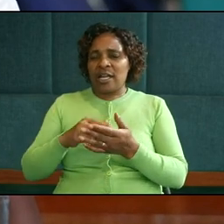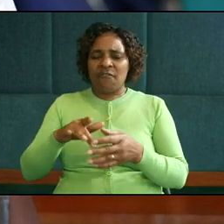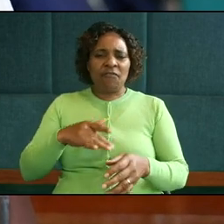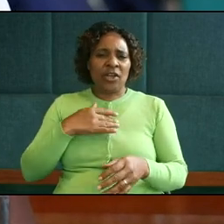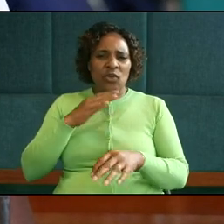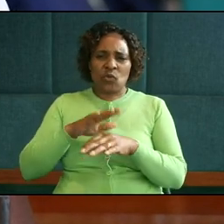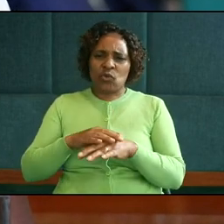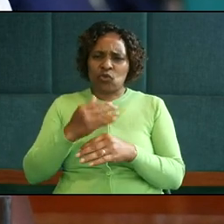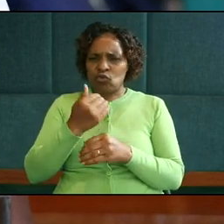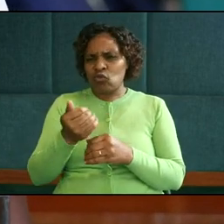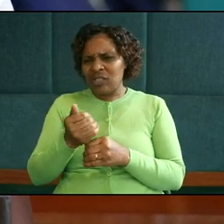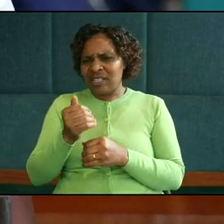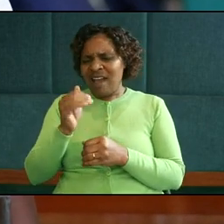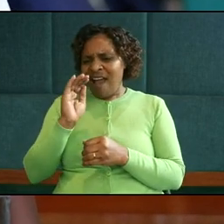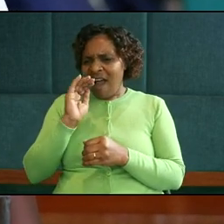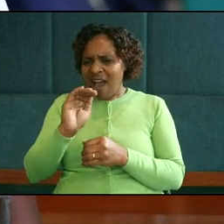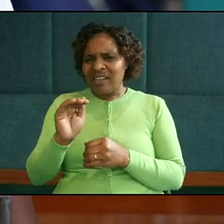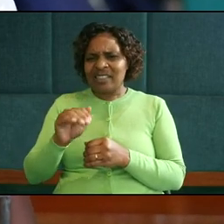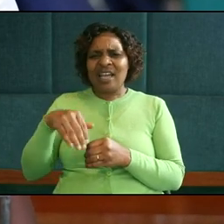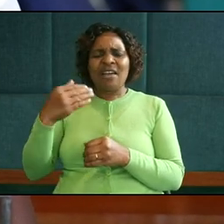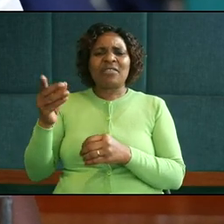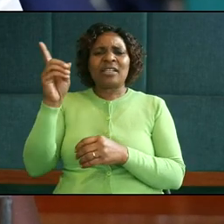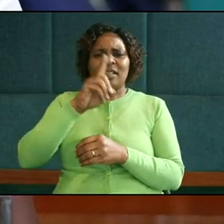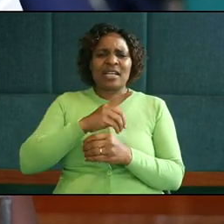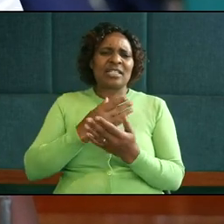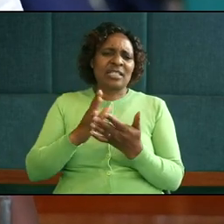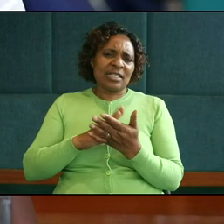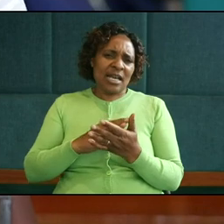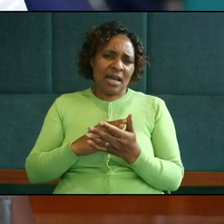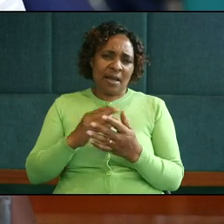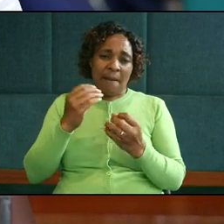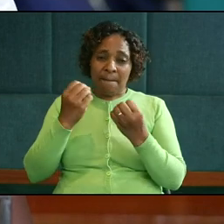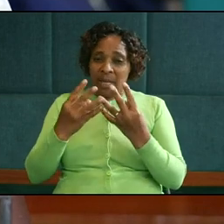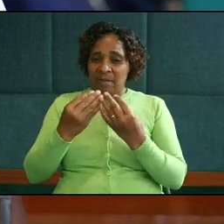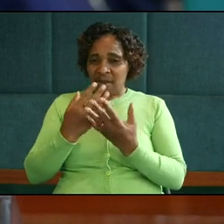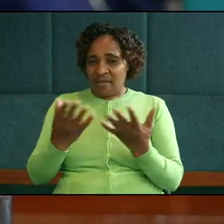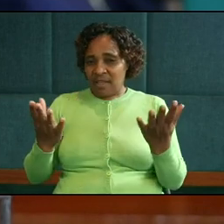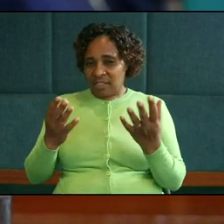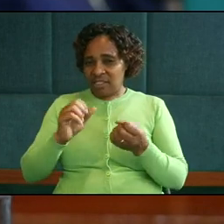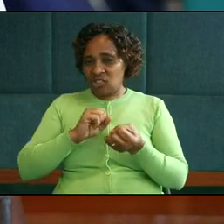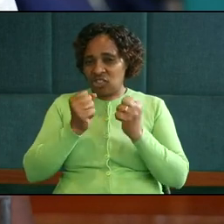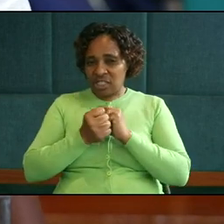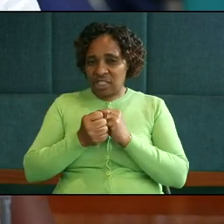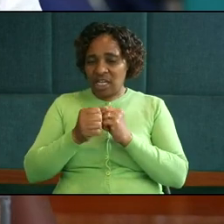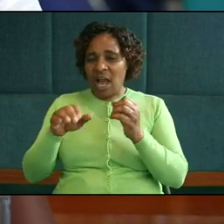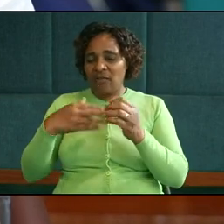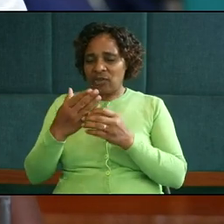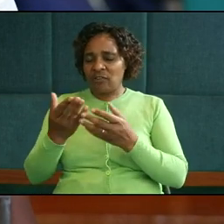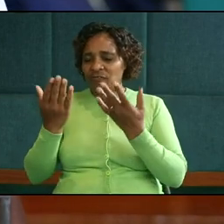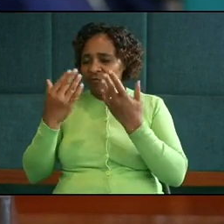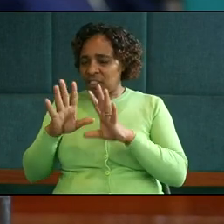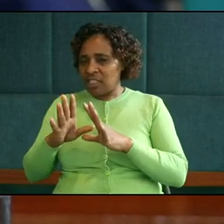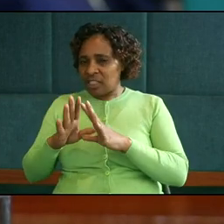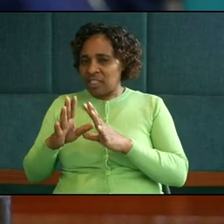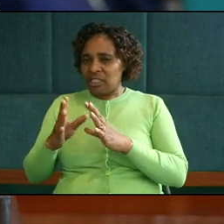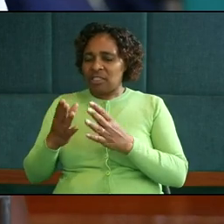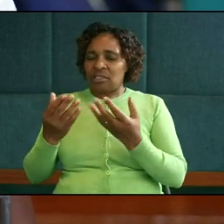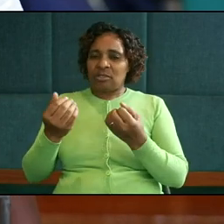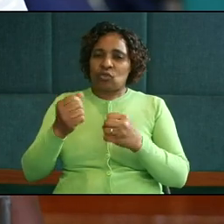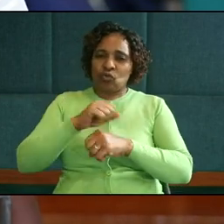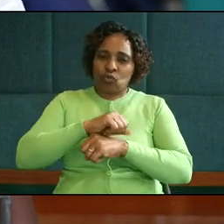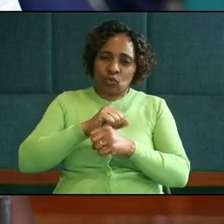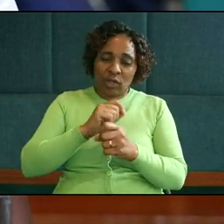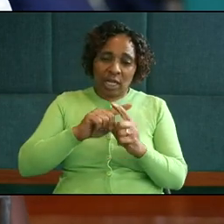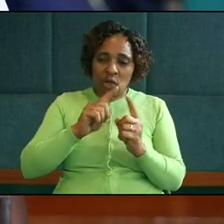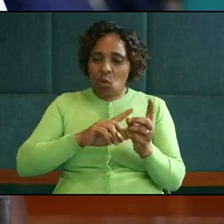that, children asked David to share his breakfast every day. Many things changed when David finished kindergarten and started first